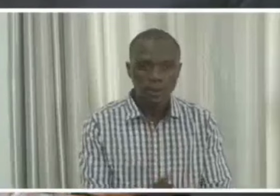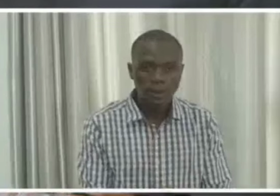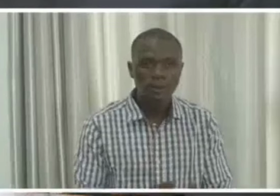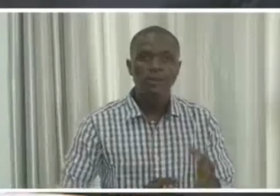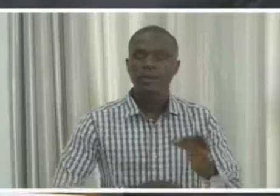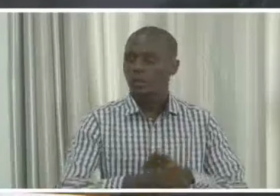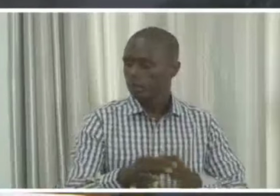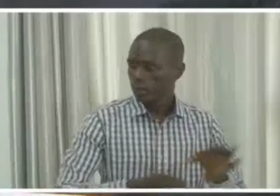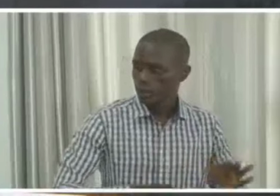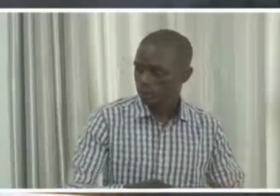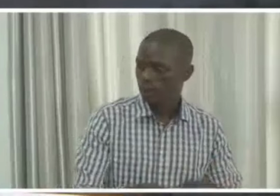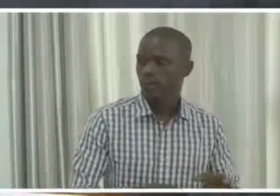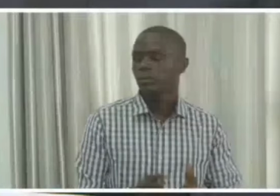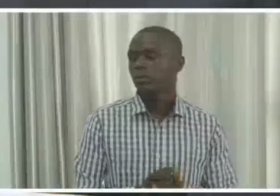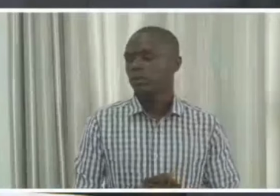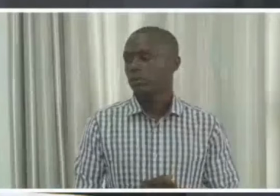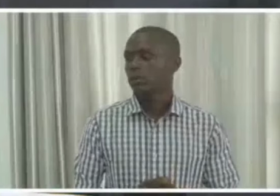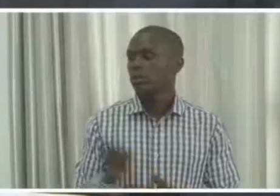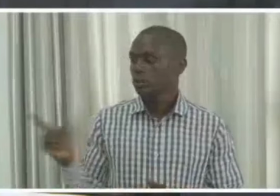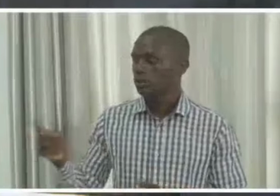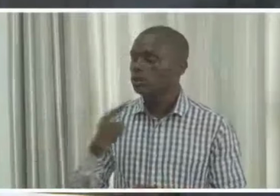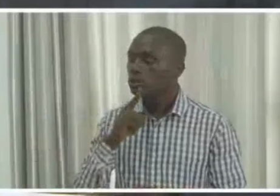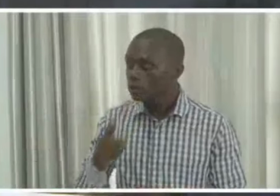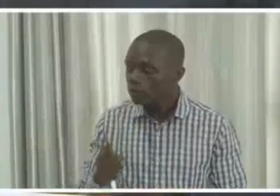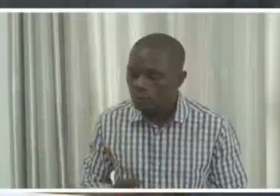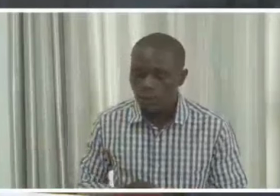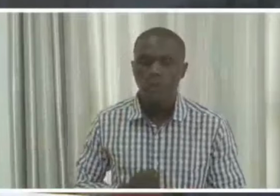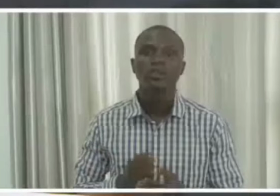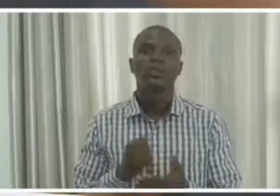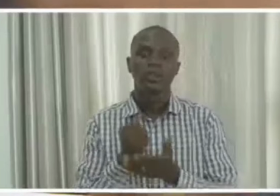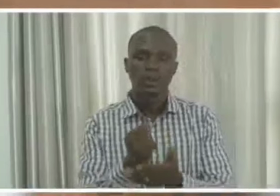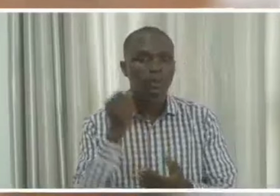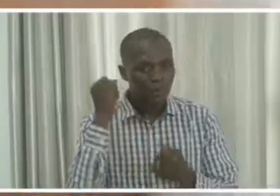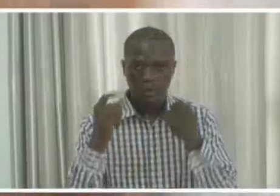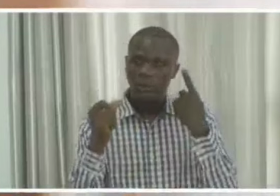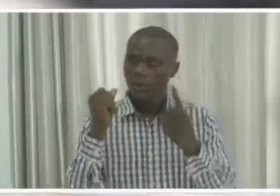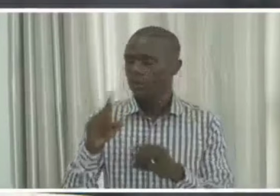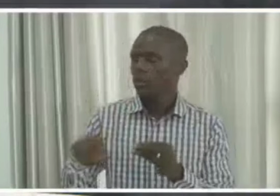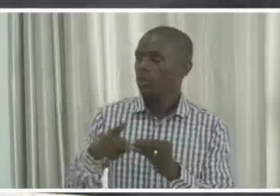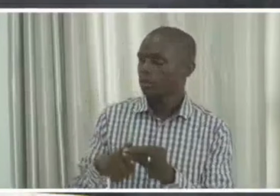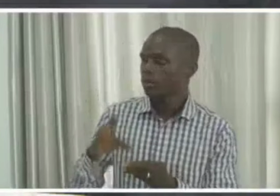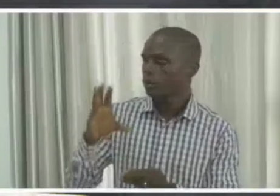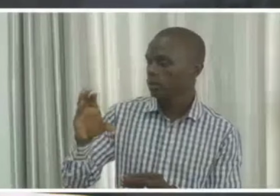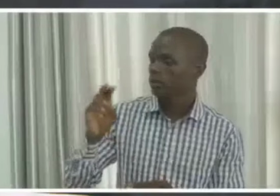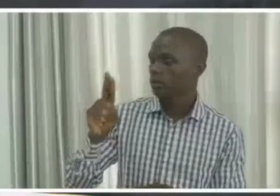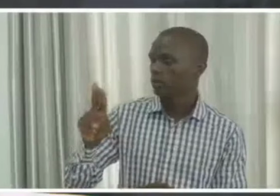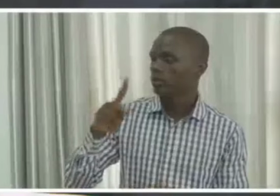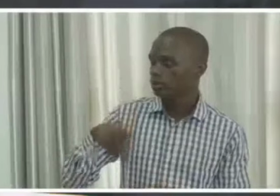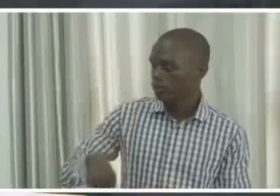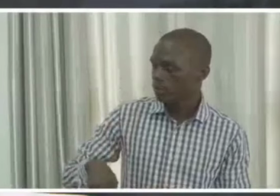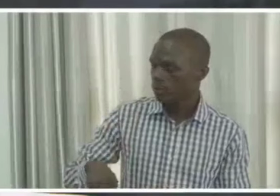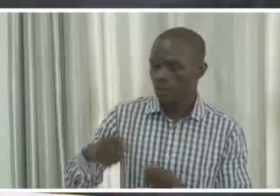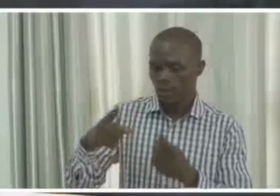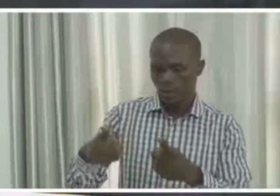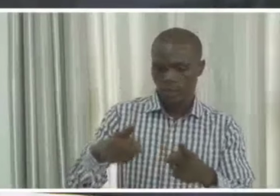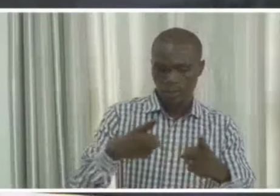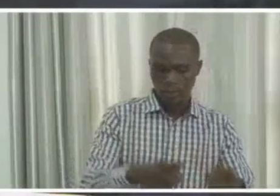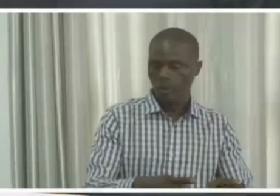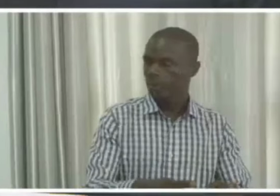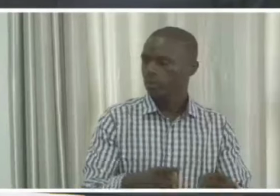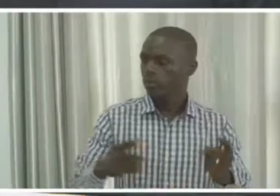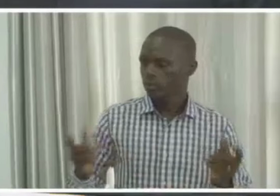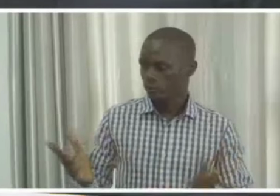comprehensive overview of COP, what's happened there and all. I want to take 2 minutes later with highlights